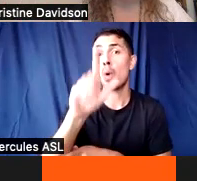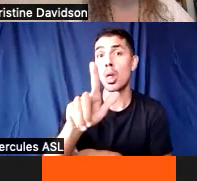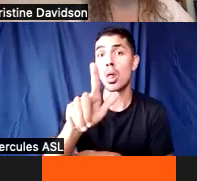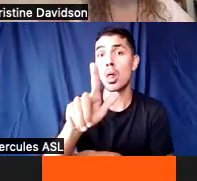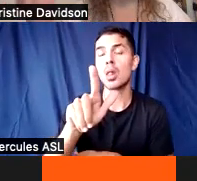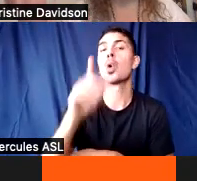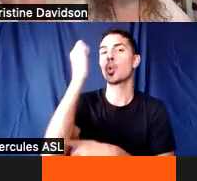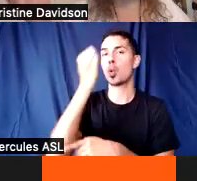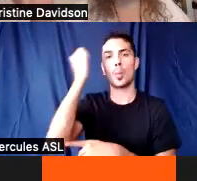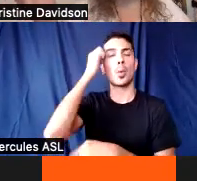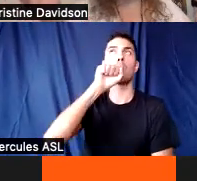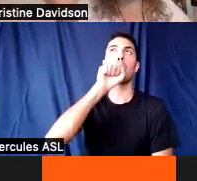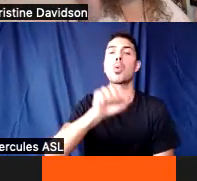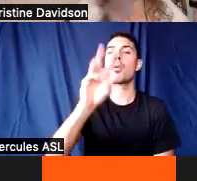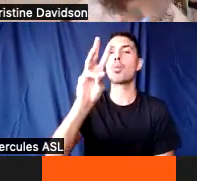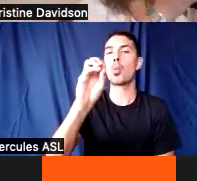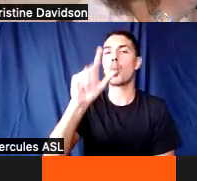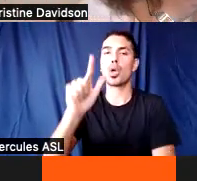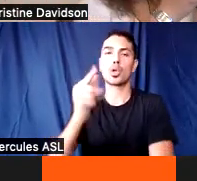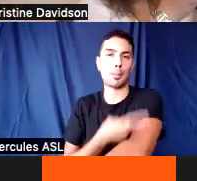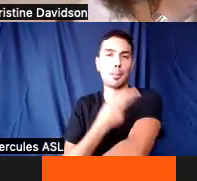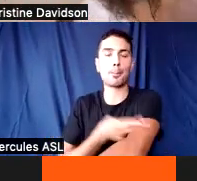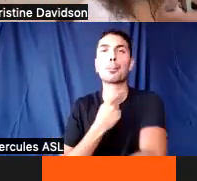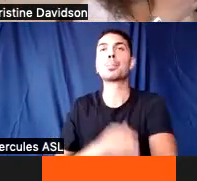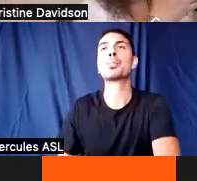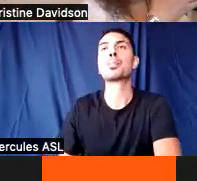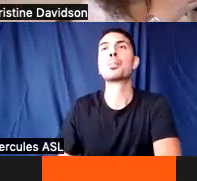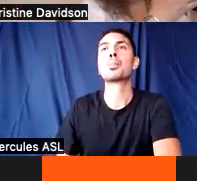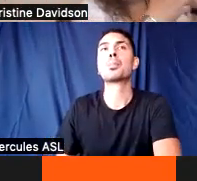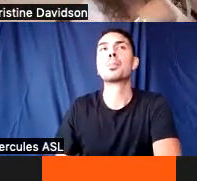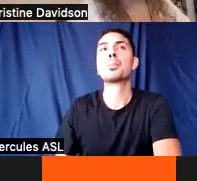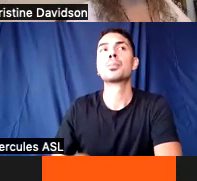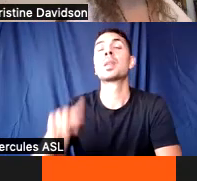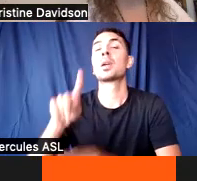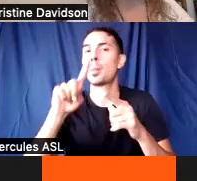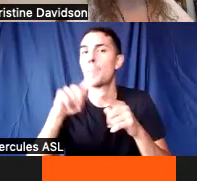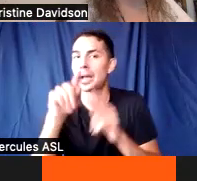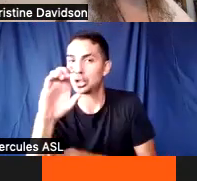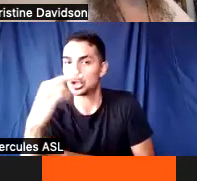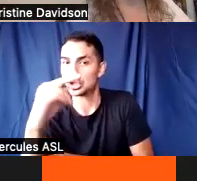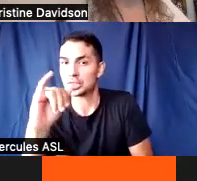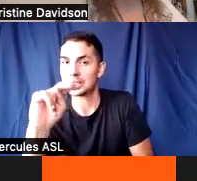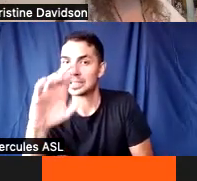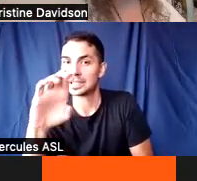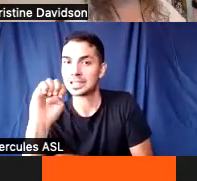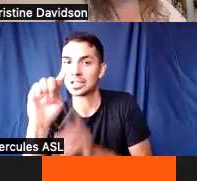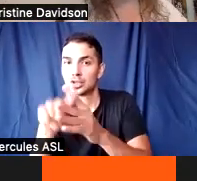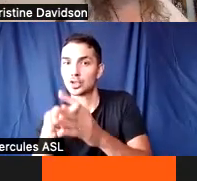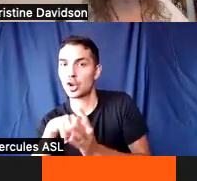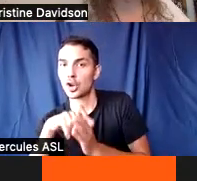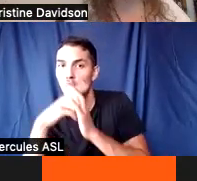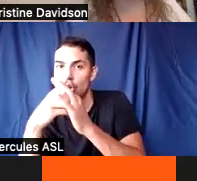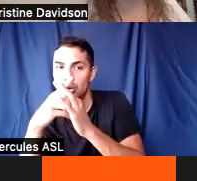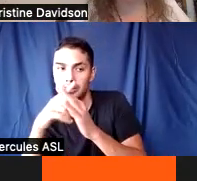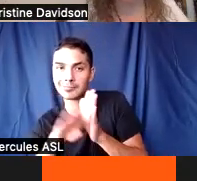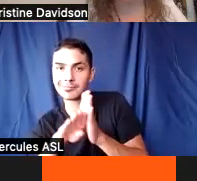time. So when this influx of this chintz fabric started coming in, because they would see the fabric and say, it's so beautiful and so